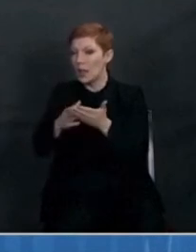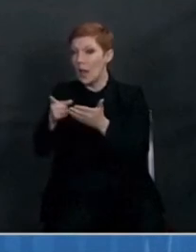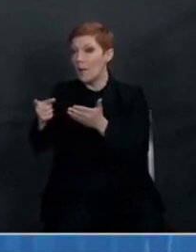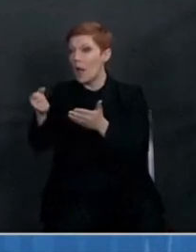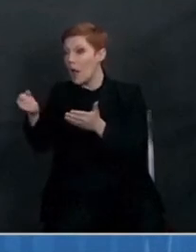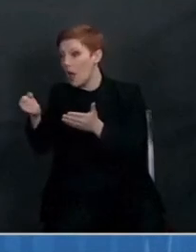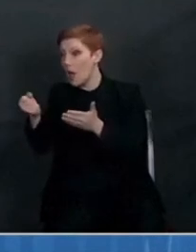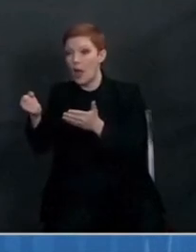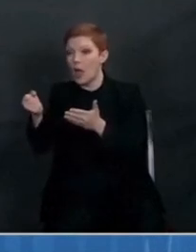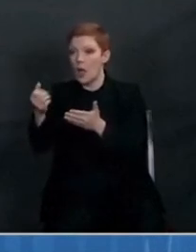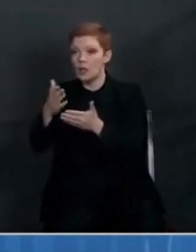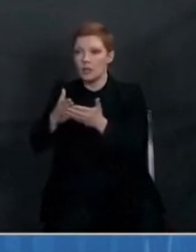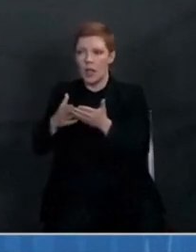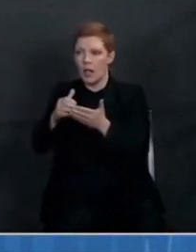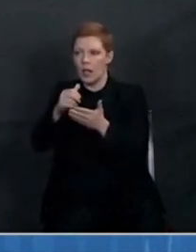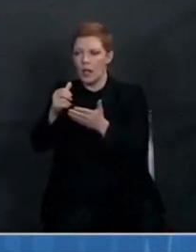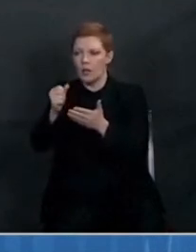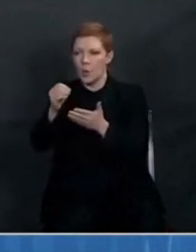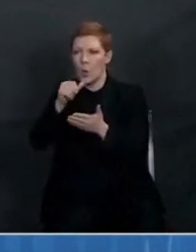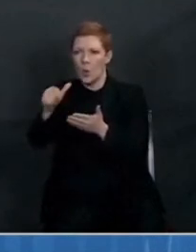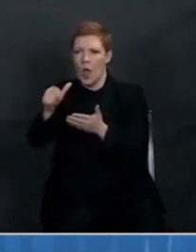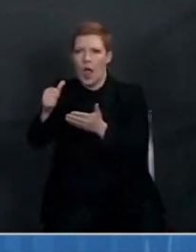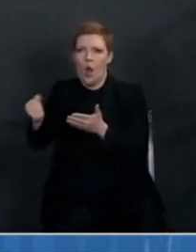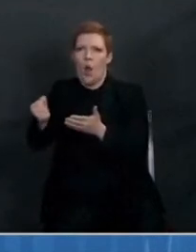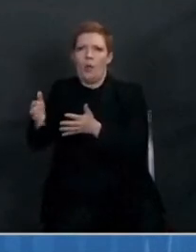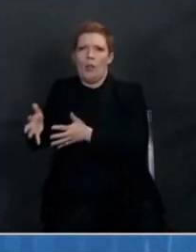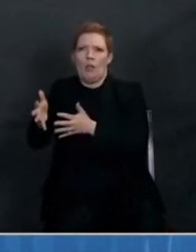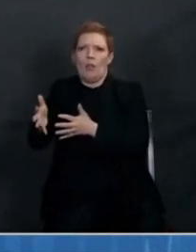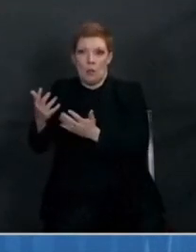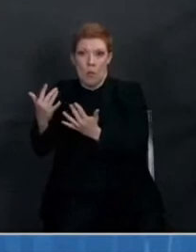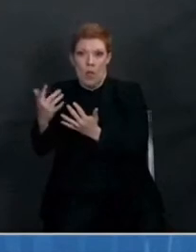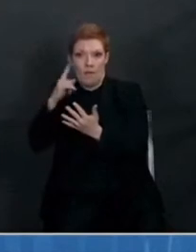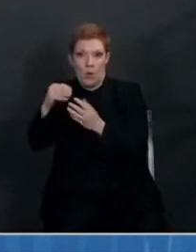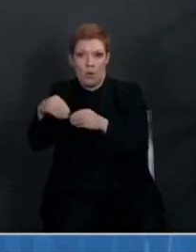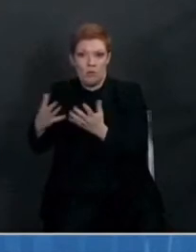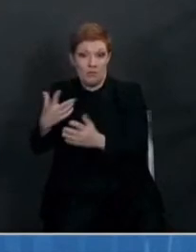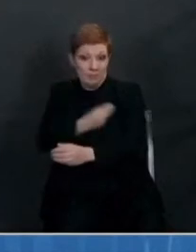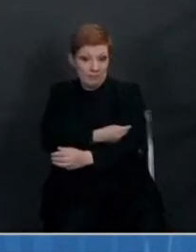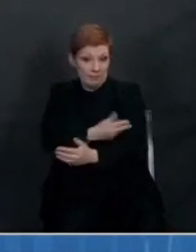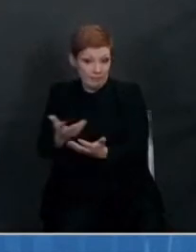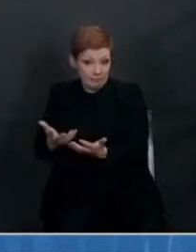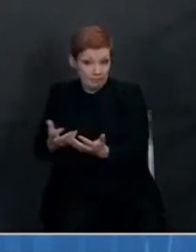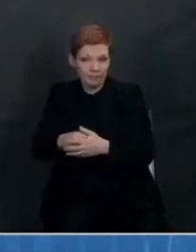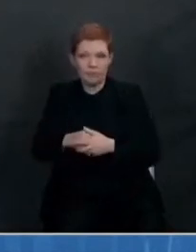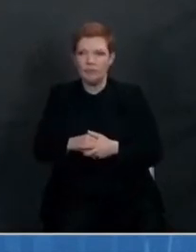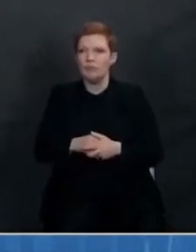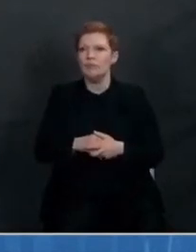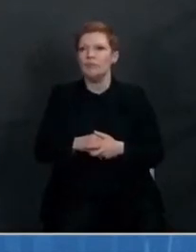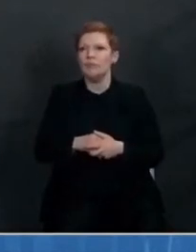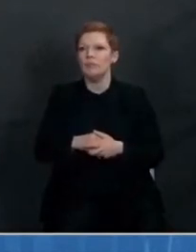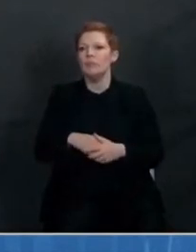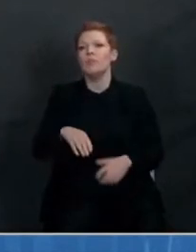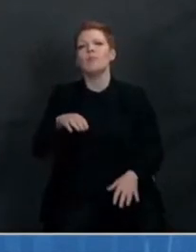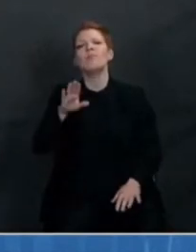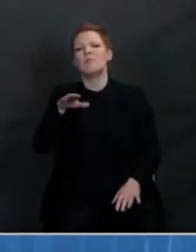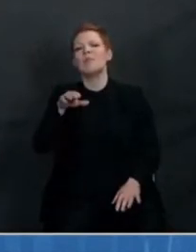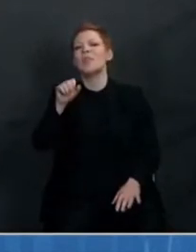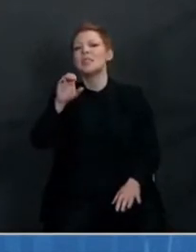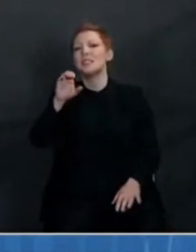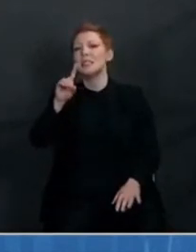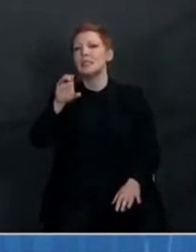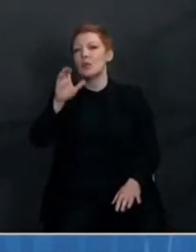more quickly? You know, just what's your assessment of that? Jonathan, so the CDC is going to release information later